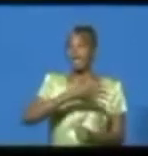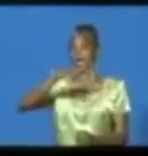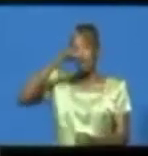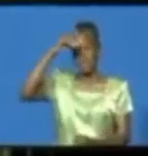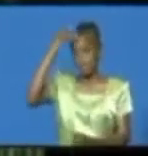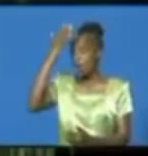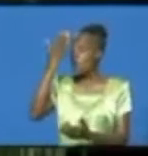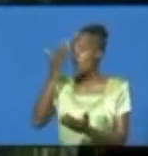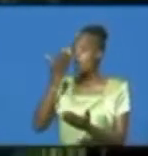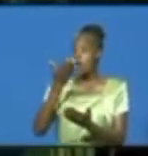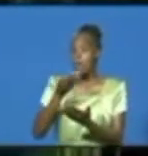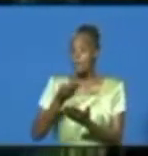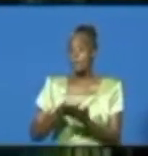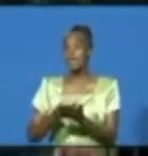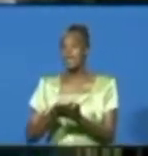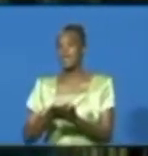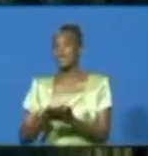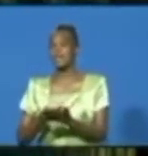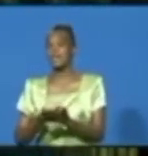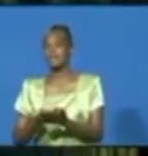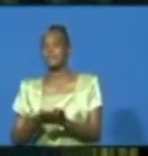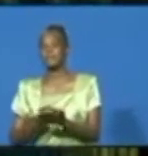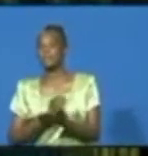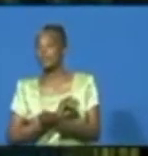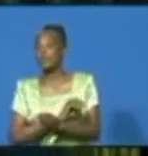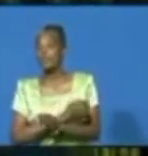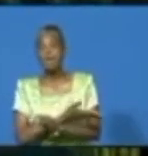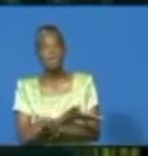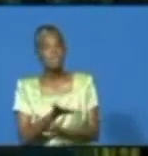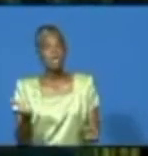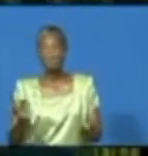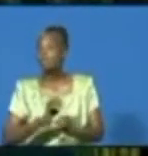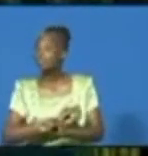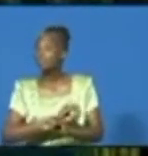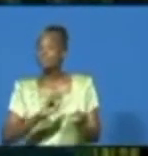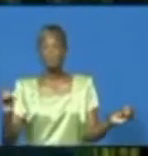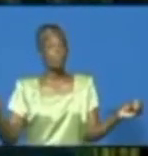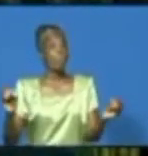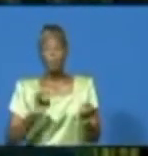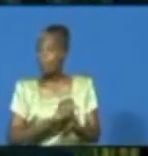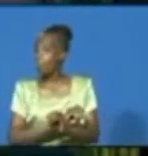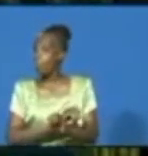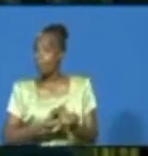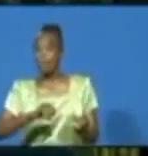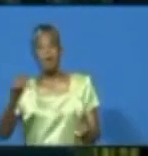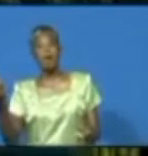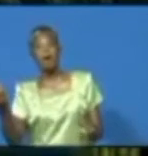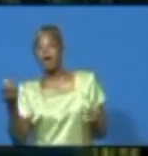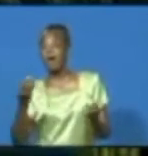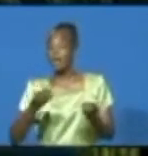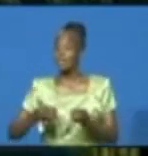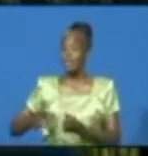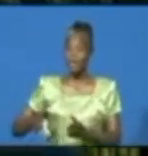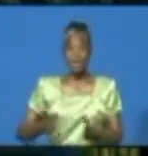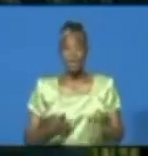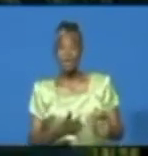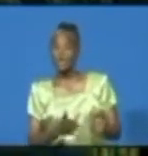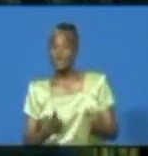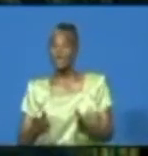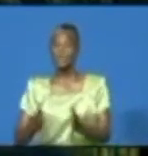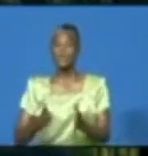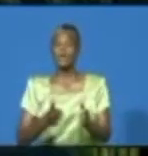Standing up for the truth of God's word. Drinking from a purified fountain. No longer